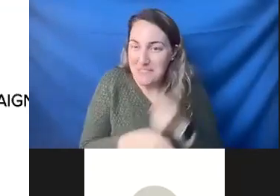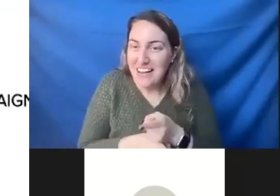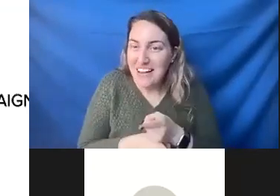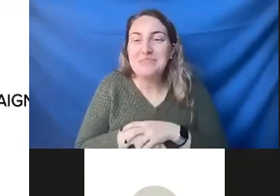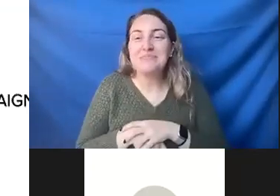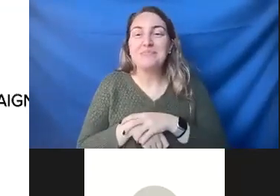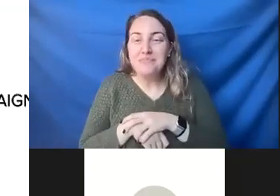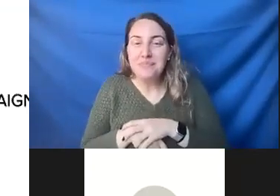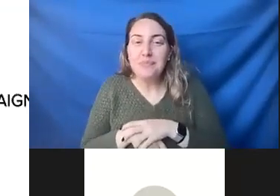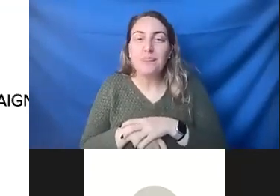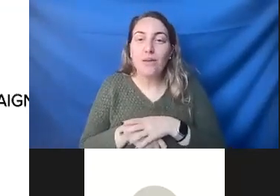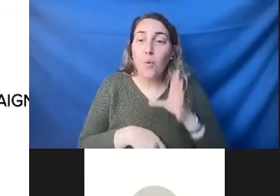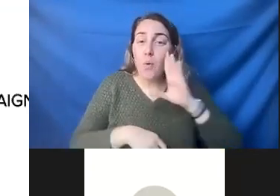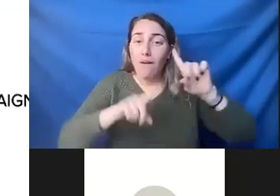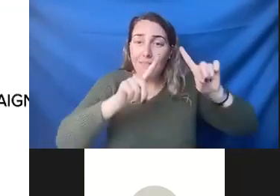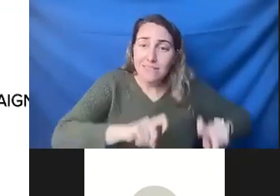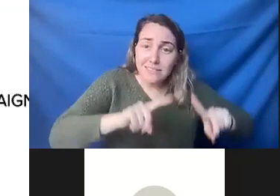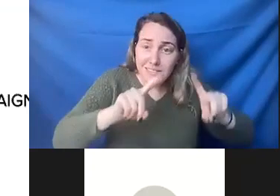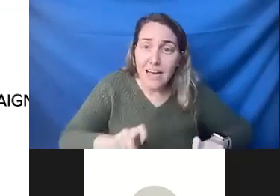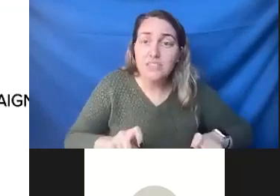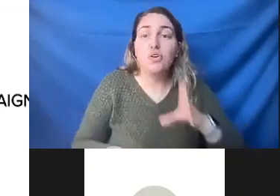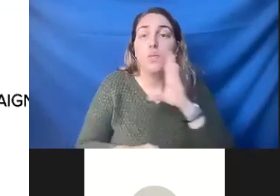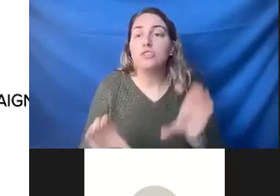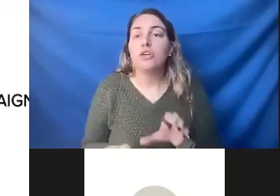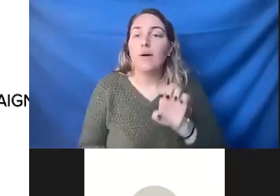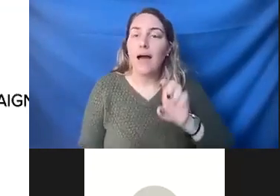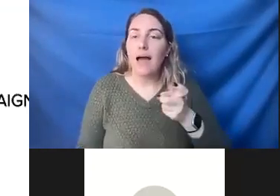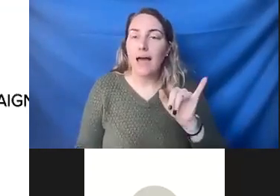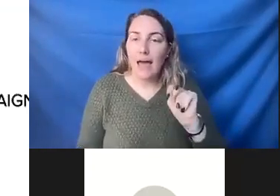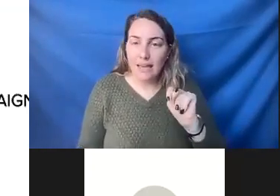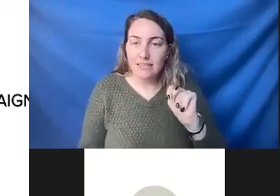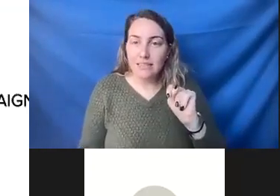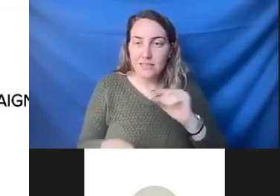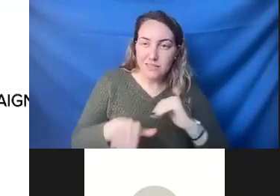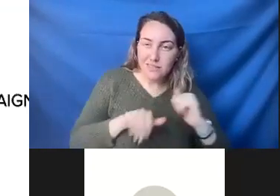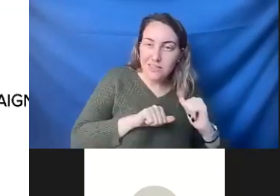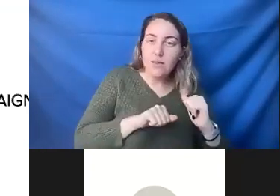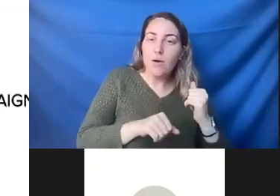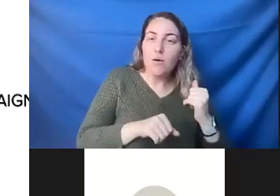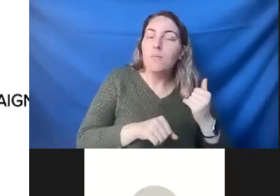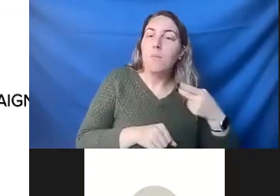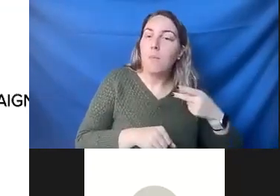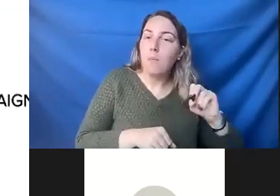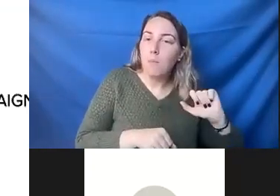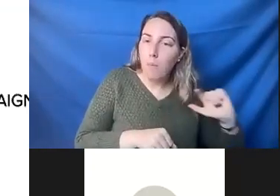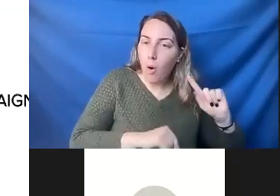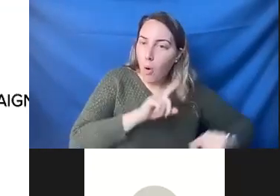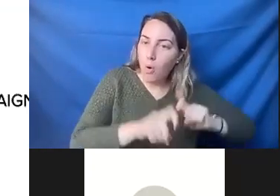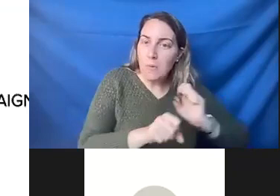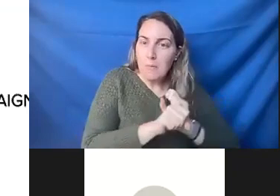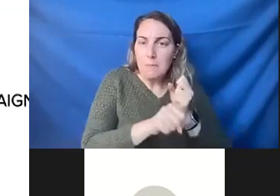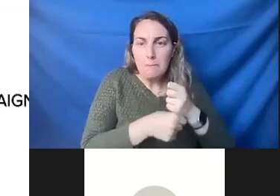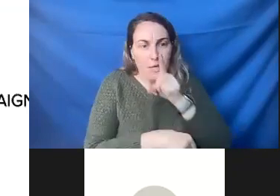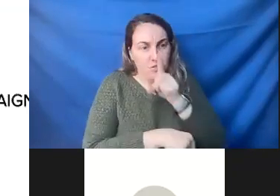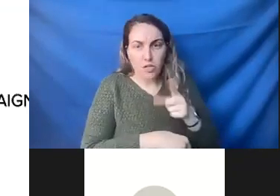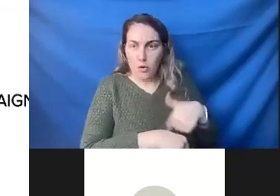testing, doing exit polling to make sure that voters understand our messaging in order to make sure that we're educating